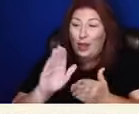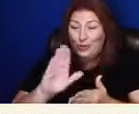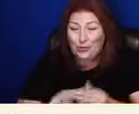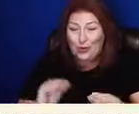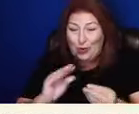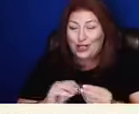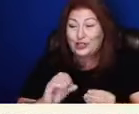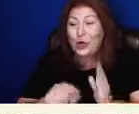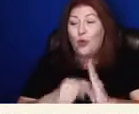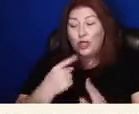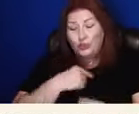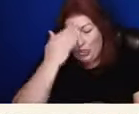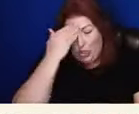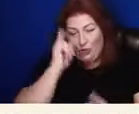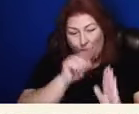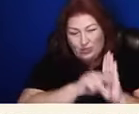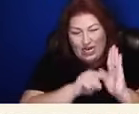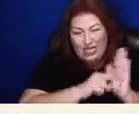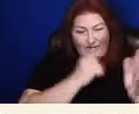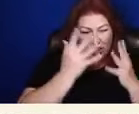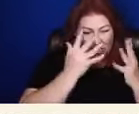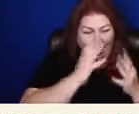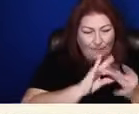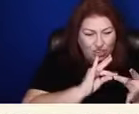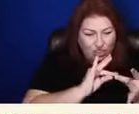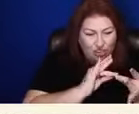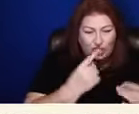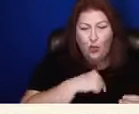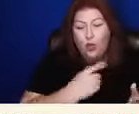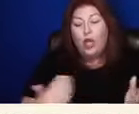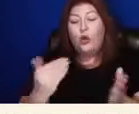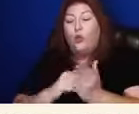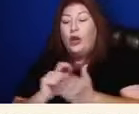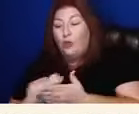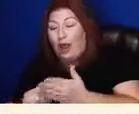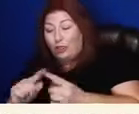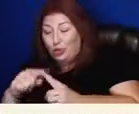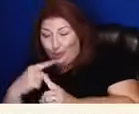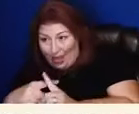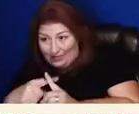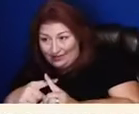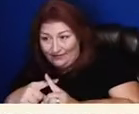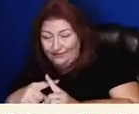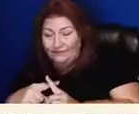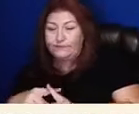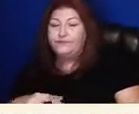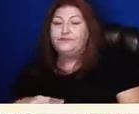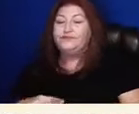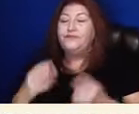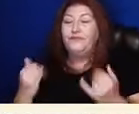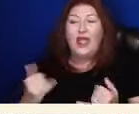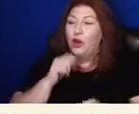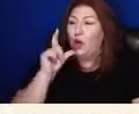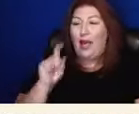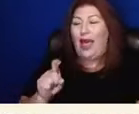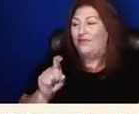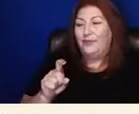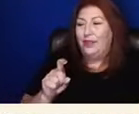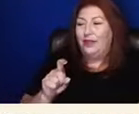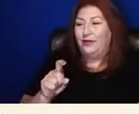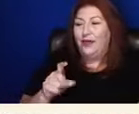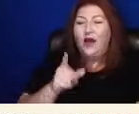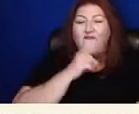we know those negative shame messages, once we rewrite those into a positive one, you know, now I don't have to be a foster